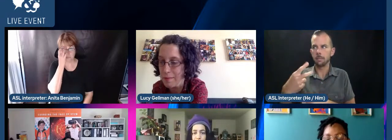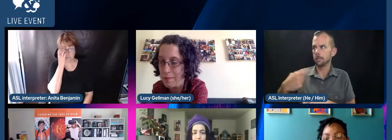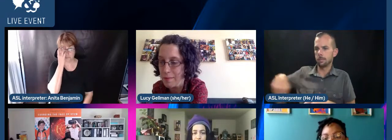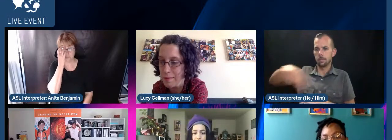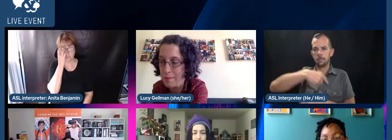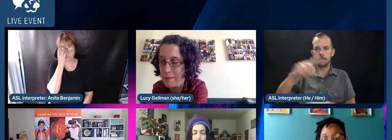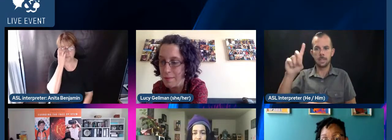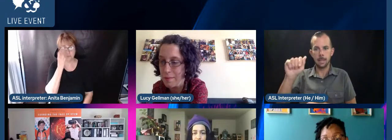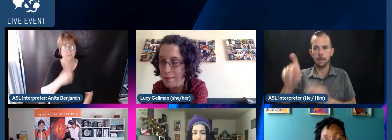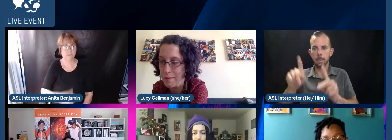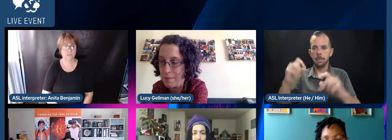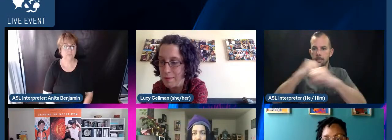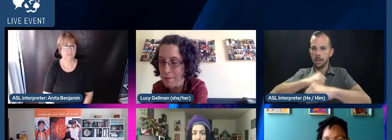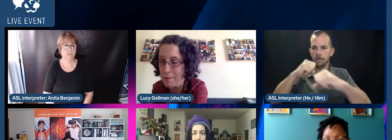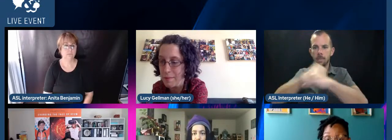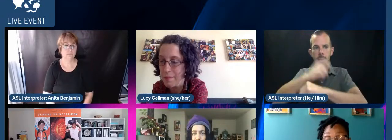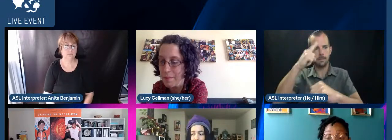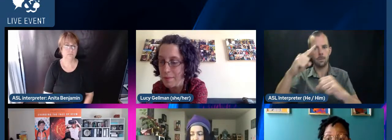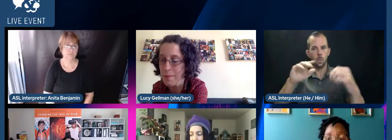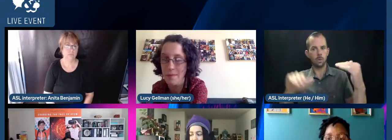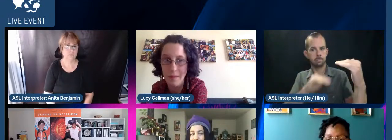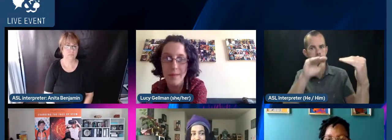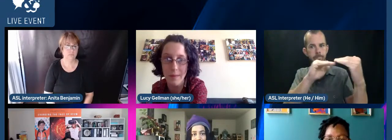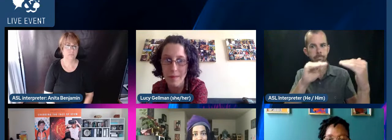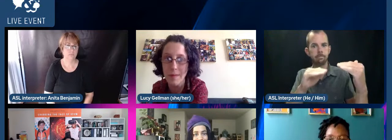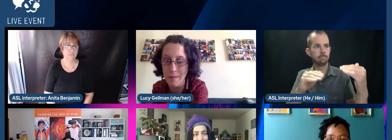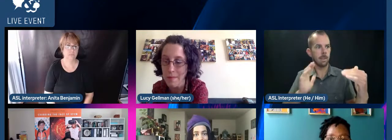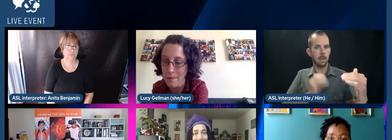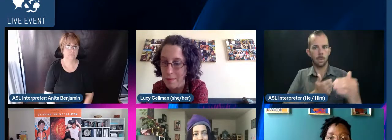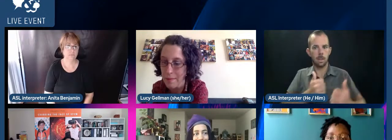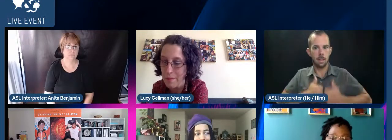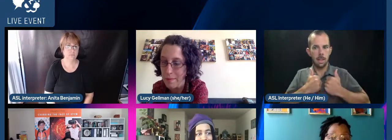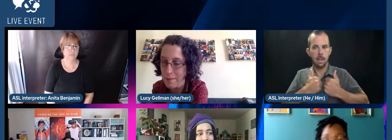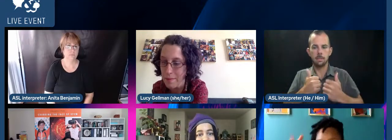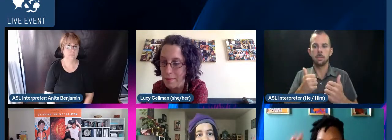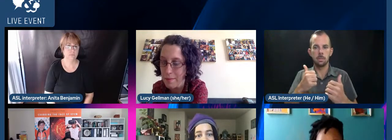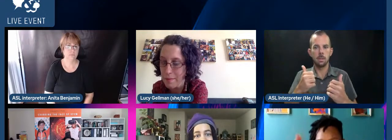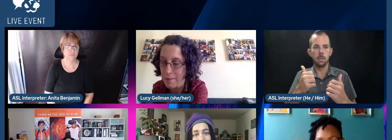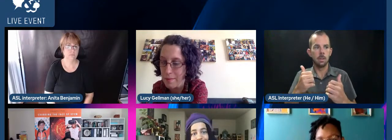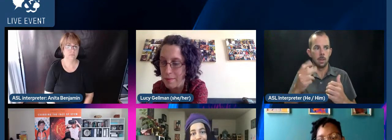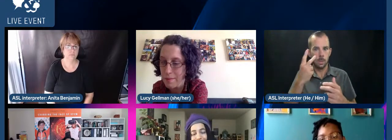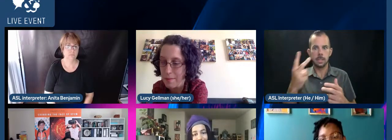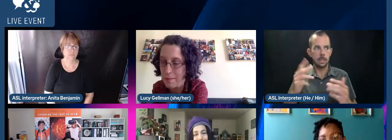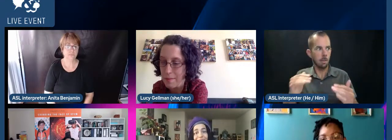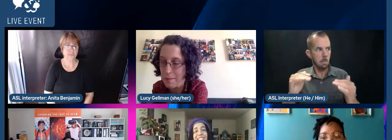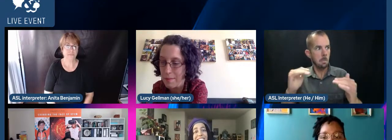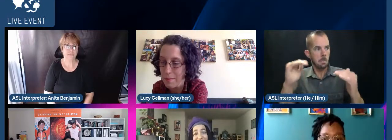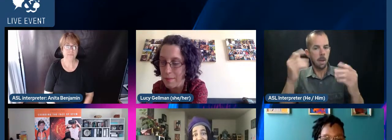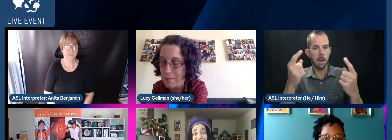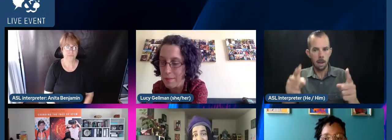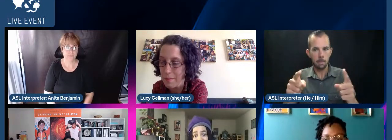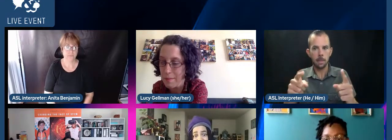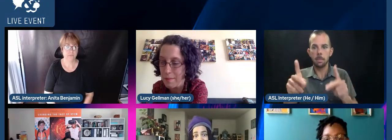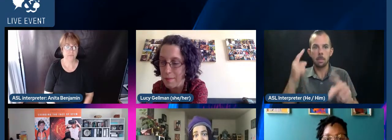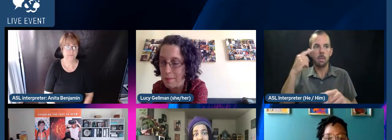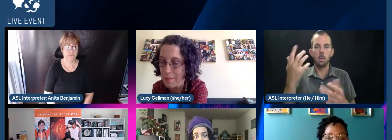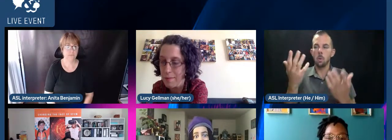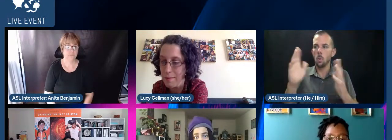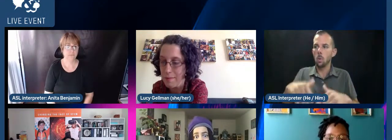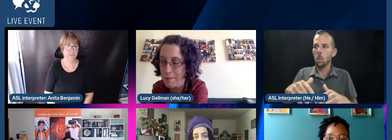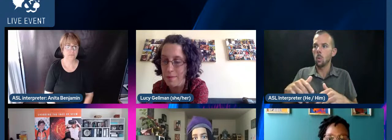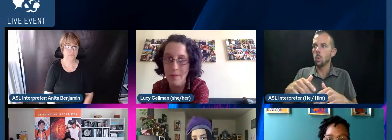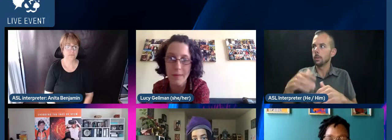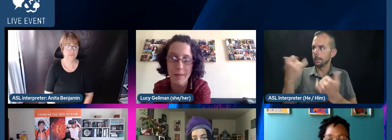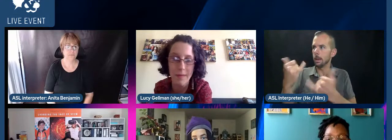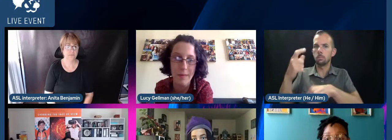some traction. So people figure that it's a pretty marketable time to have disability justice, but with a more acceptable face and without